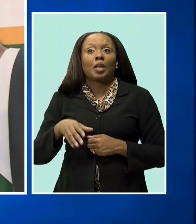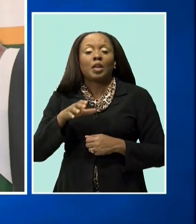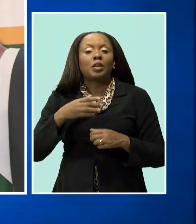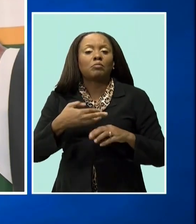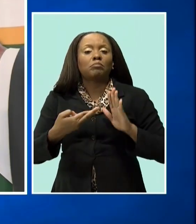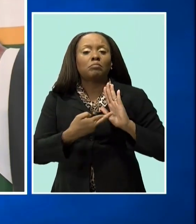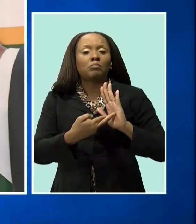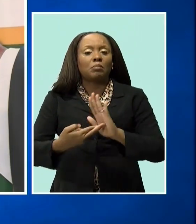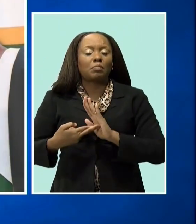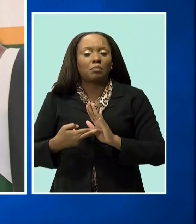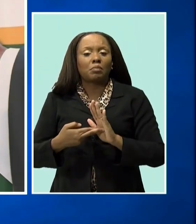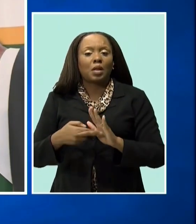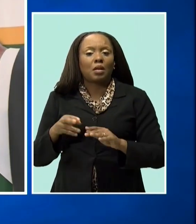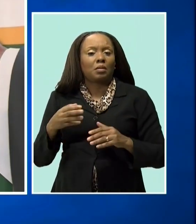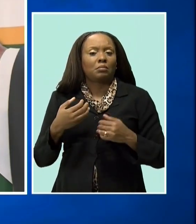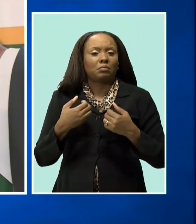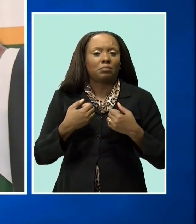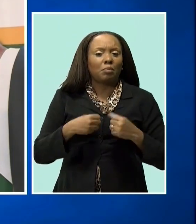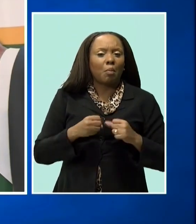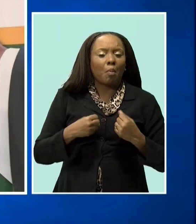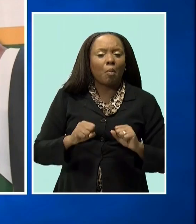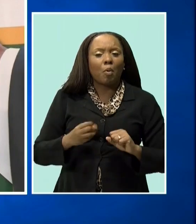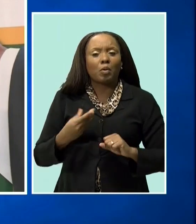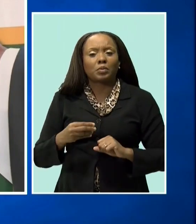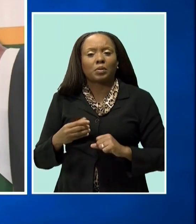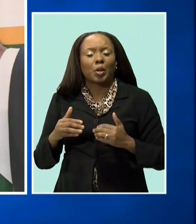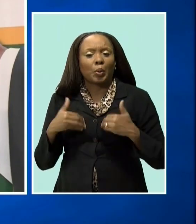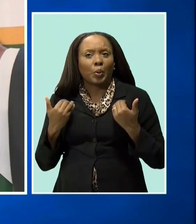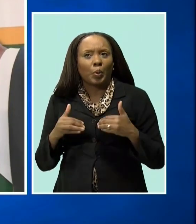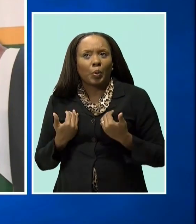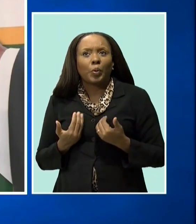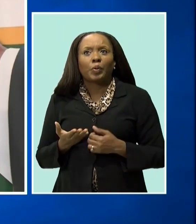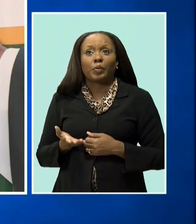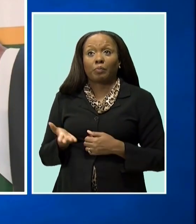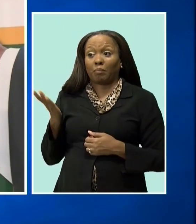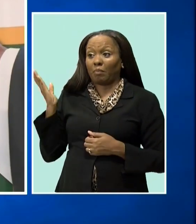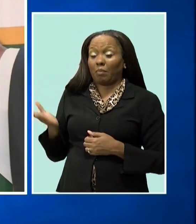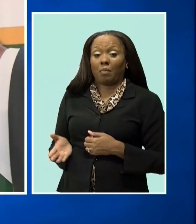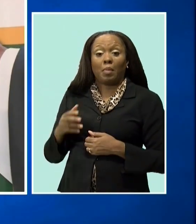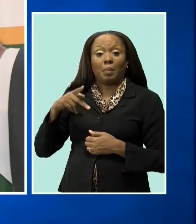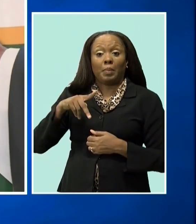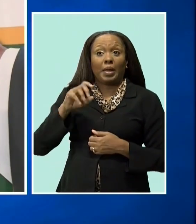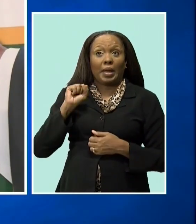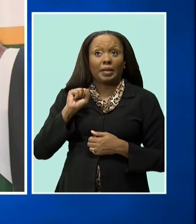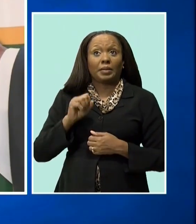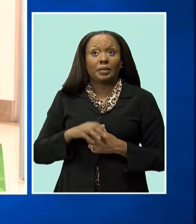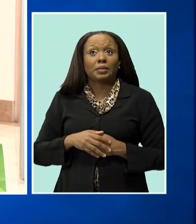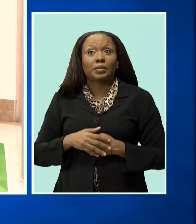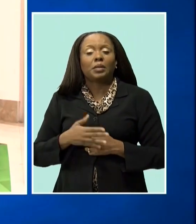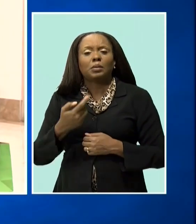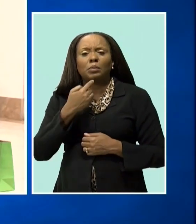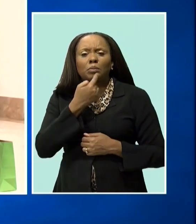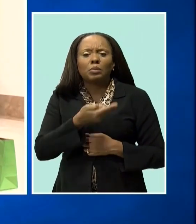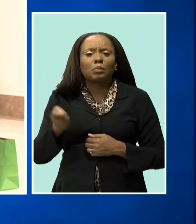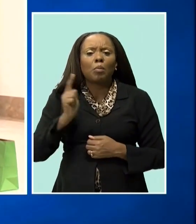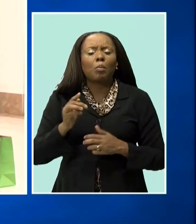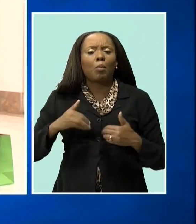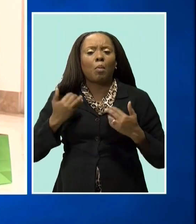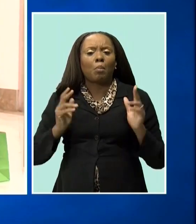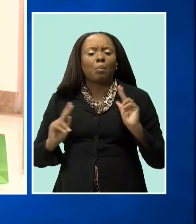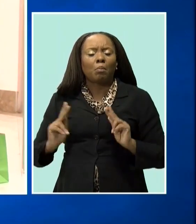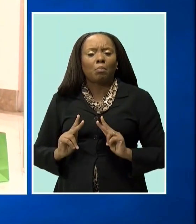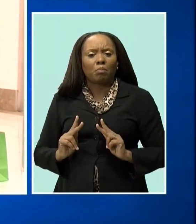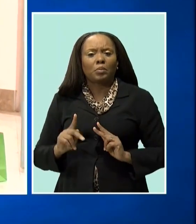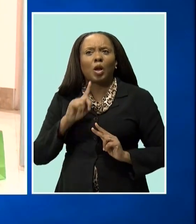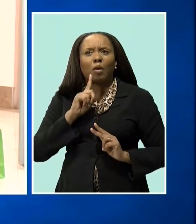Community Empowerment Minister Dwight Sutherland, who was unable to attend, Permanent Secretary in the Ministry, Yolande Howard, told the young people they